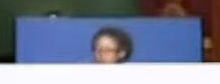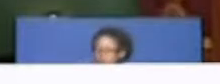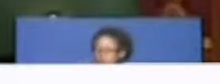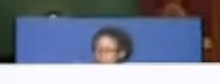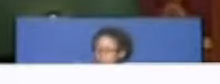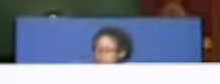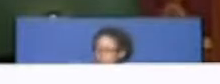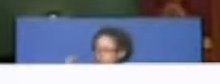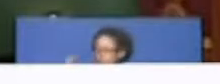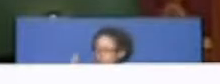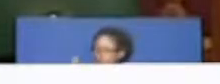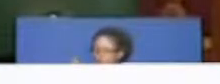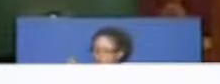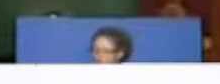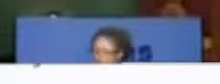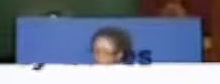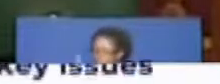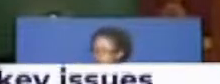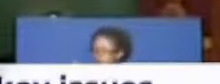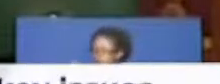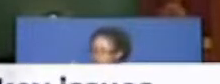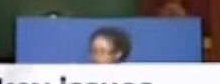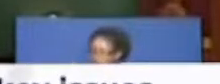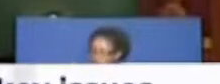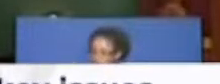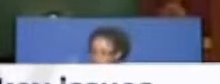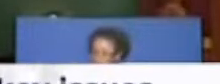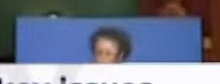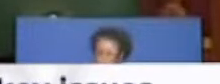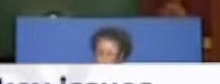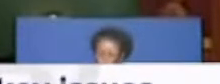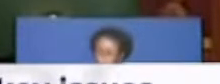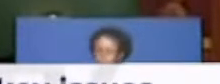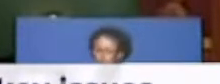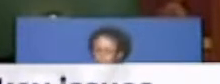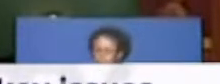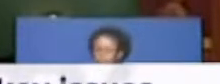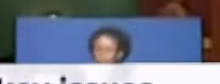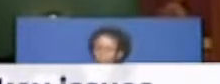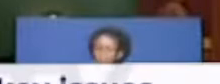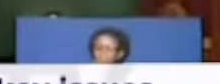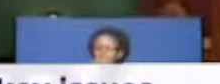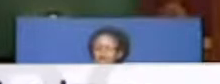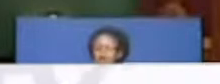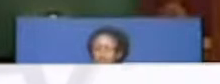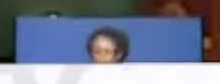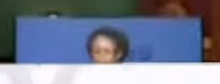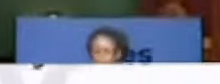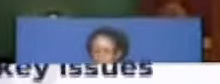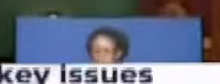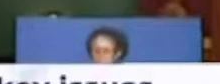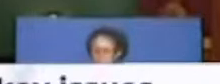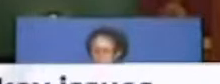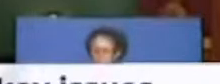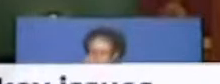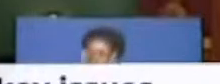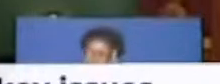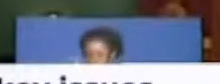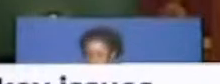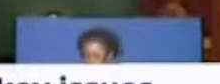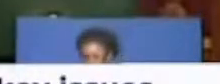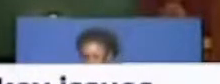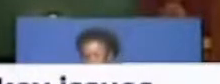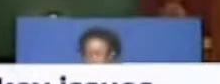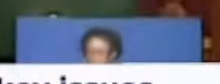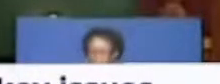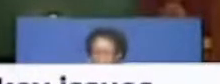mainland, and we intend to adopt such innovative approaches and learning to deliver on similar challenges